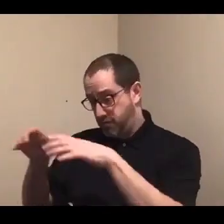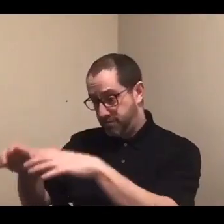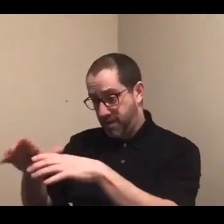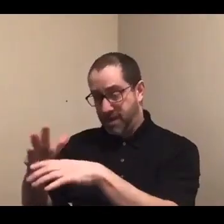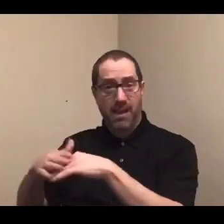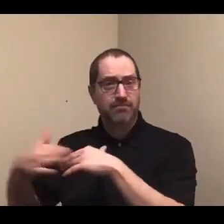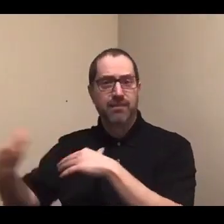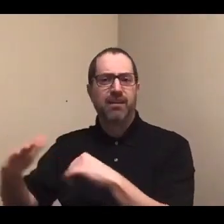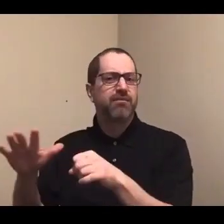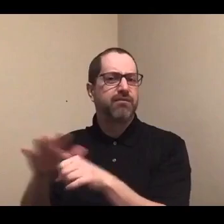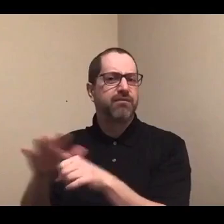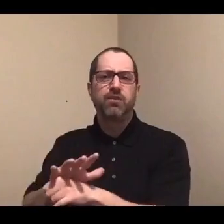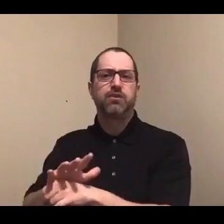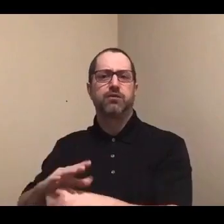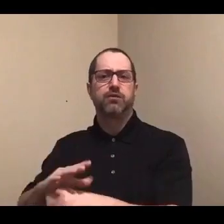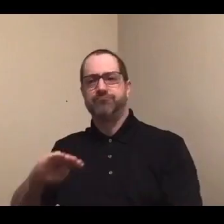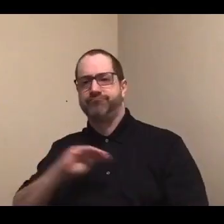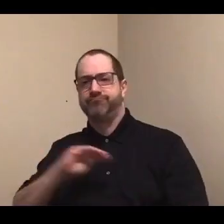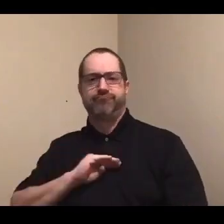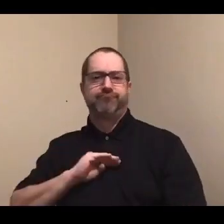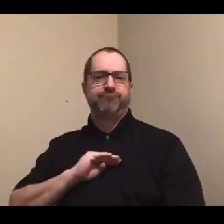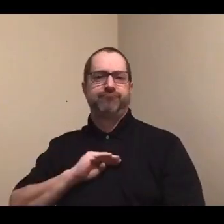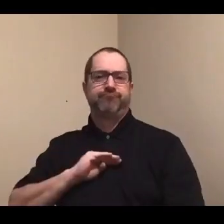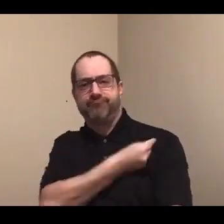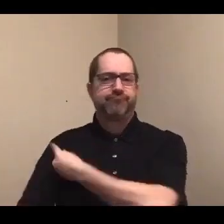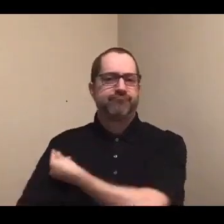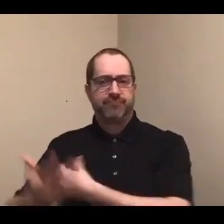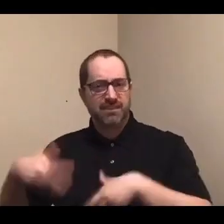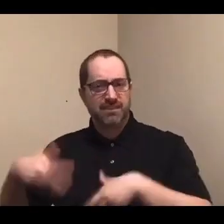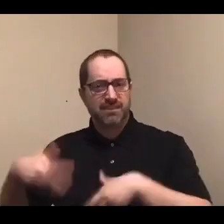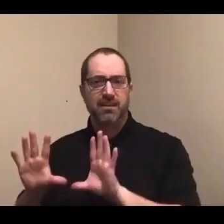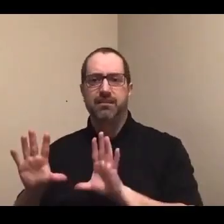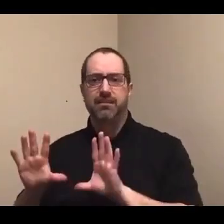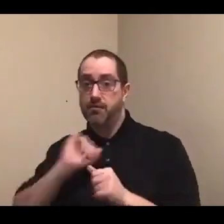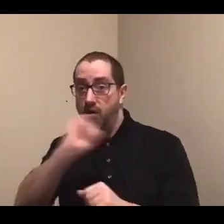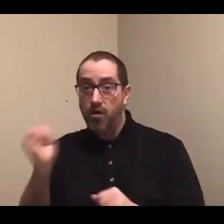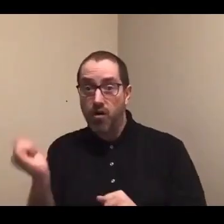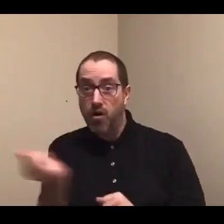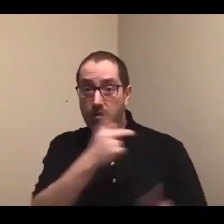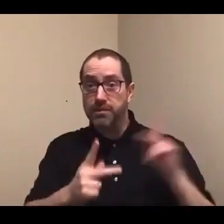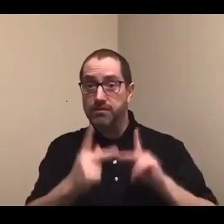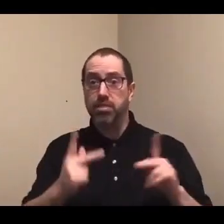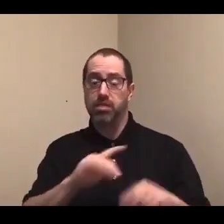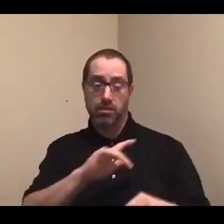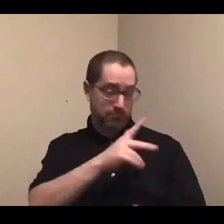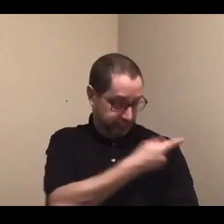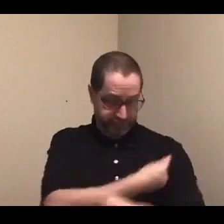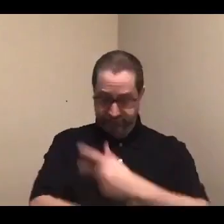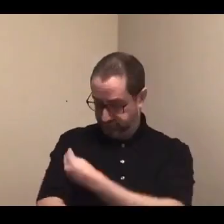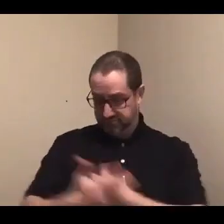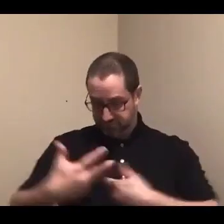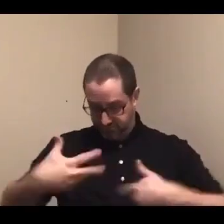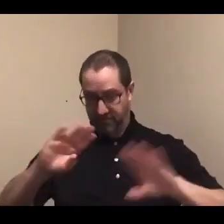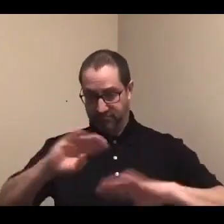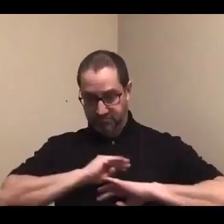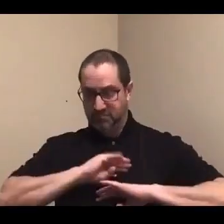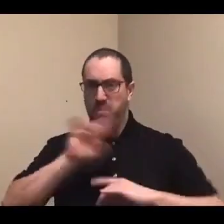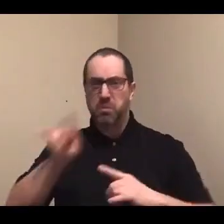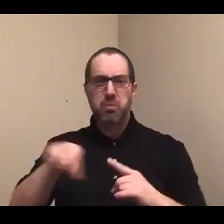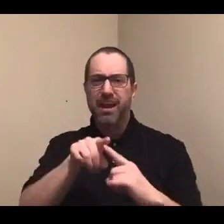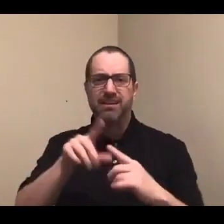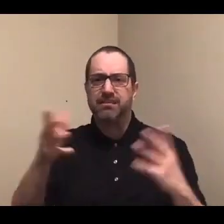vaccine will actually be fully vaccinated? Thanks, Roberta, for the